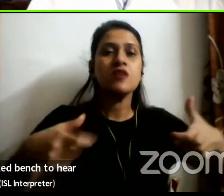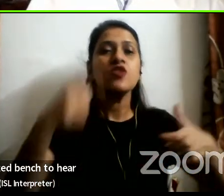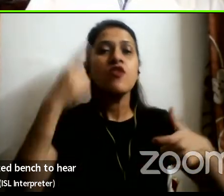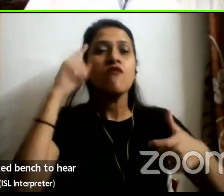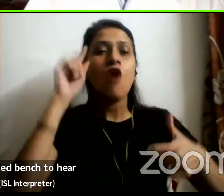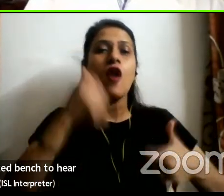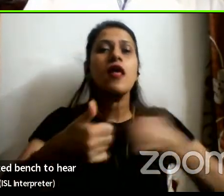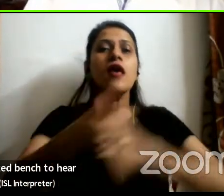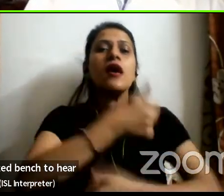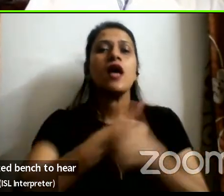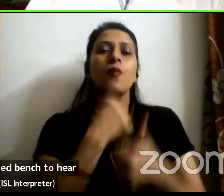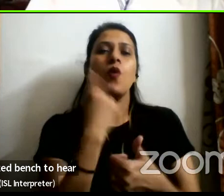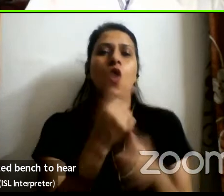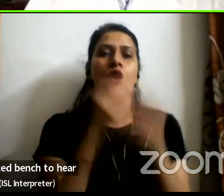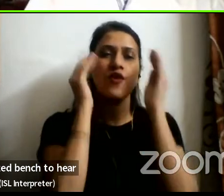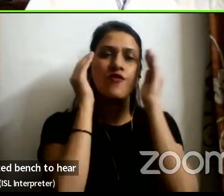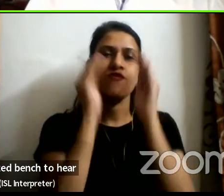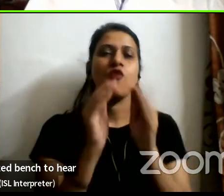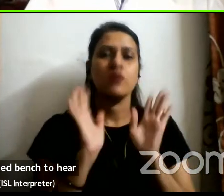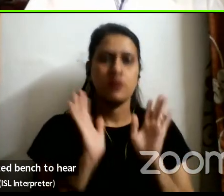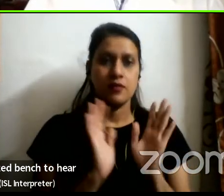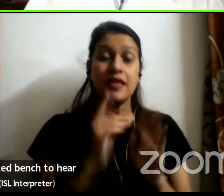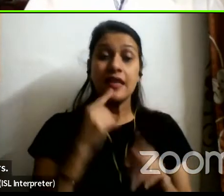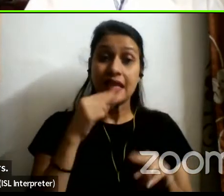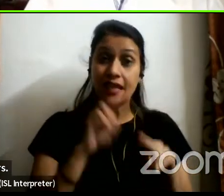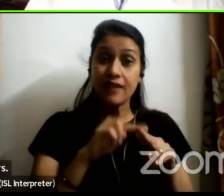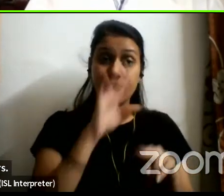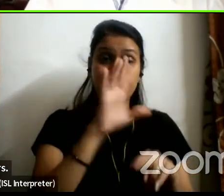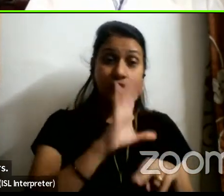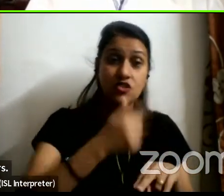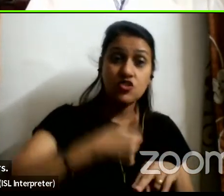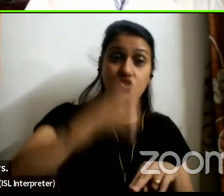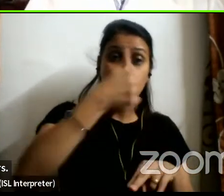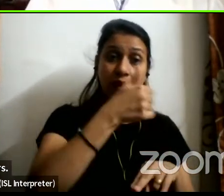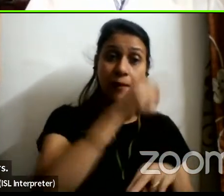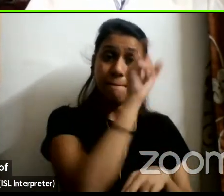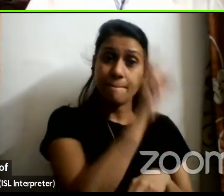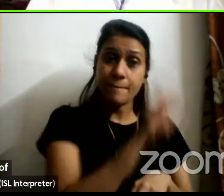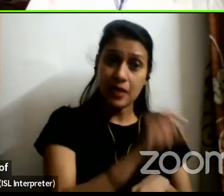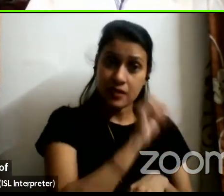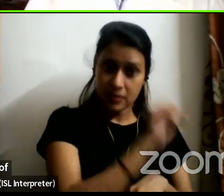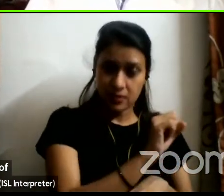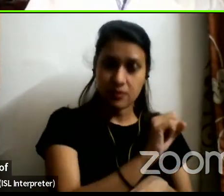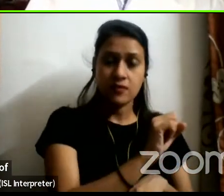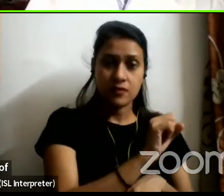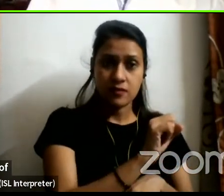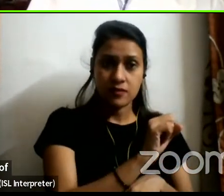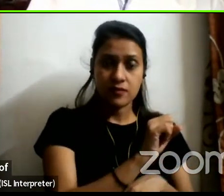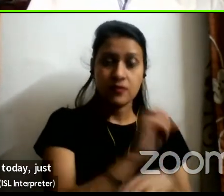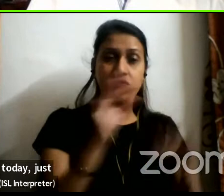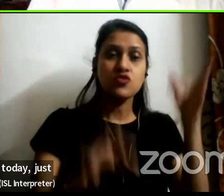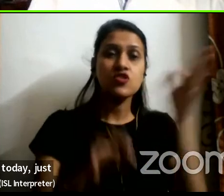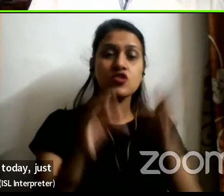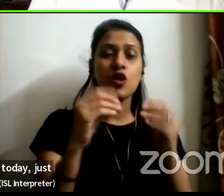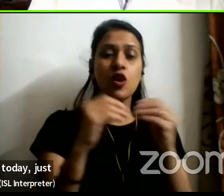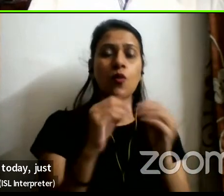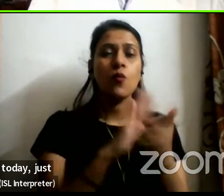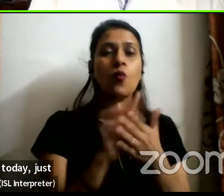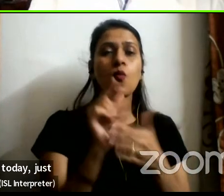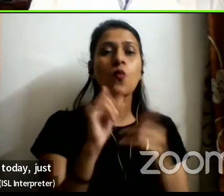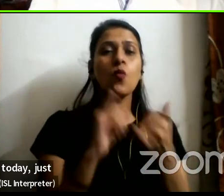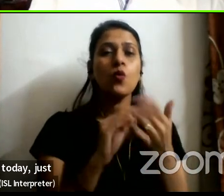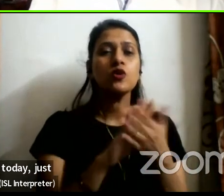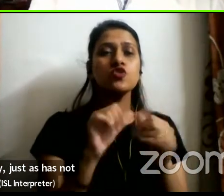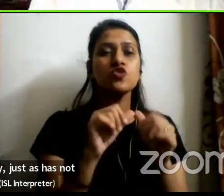matters. Now, if the chairperson of NCLAT today, Justice Bhushan, has not decided to set up